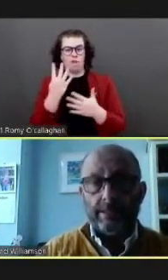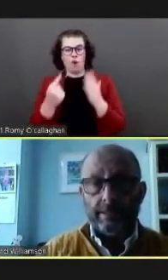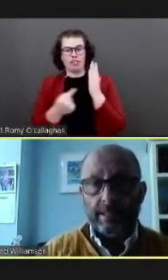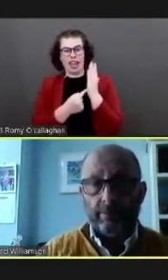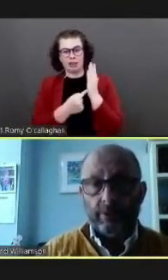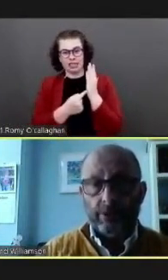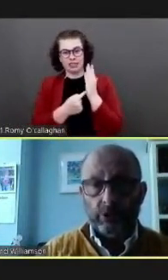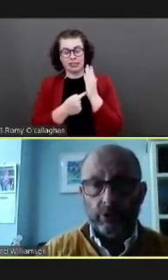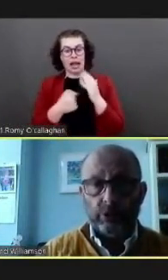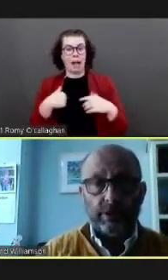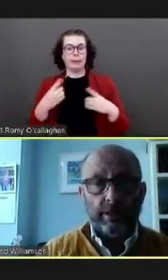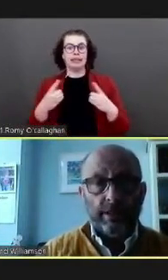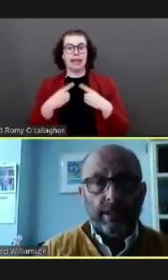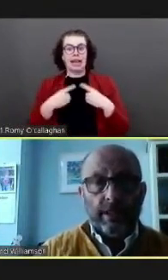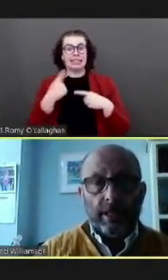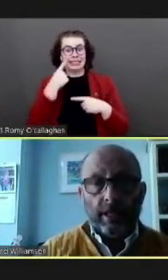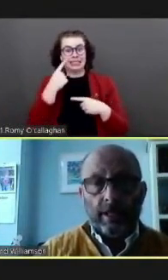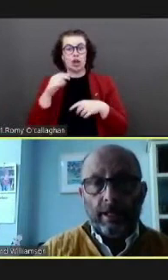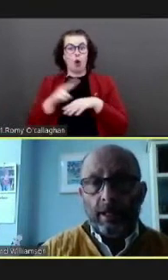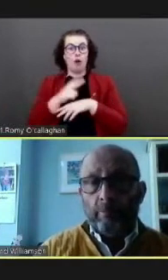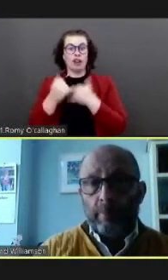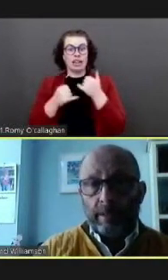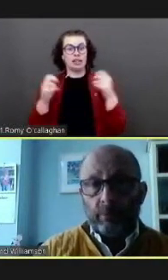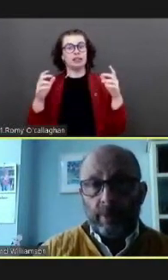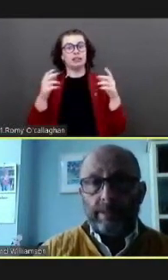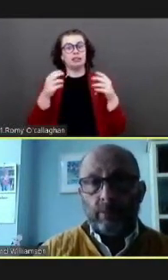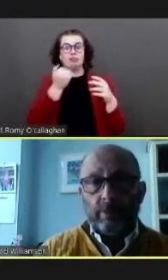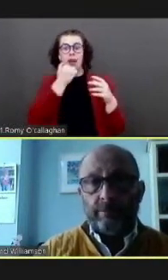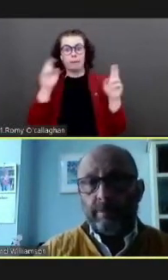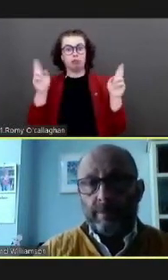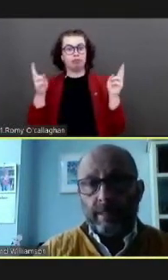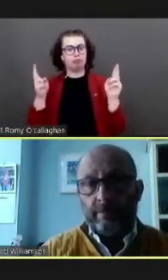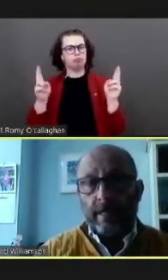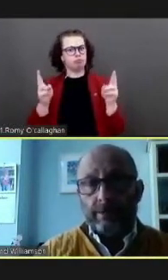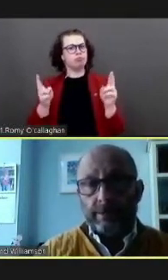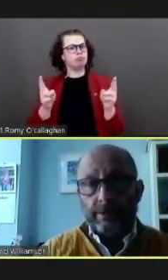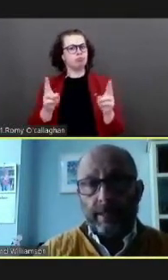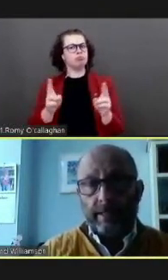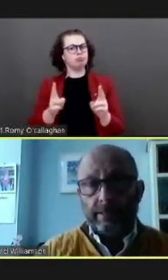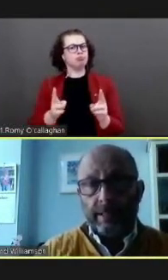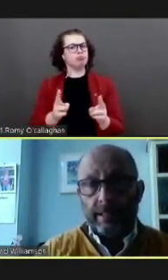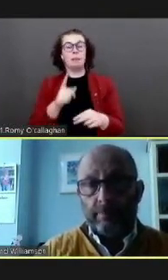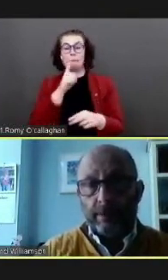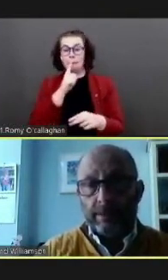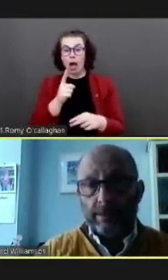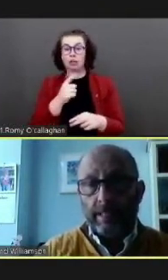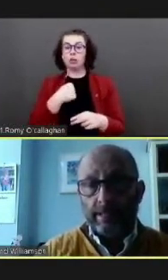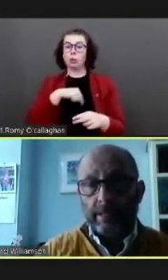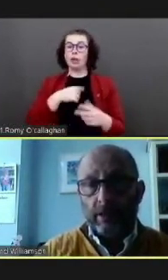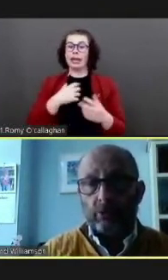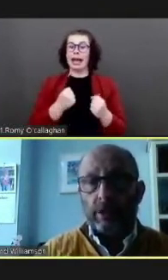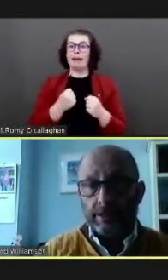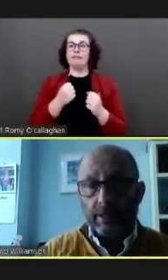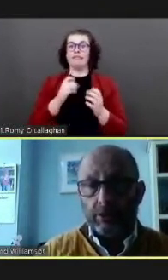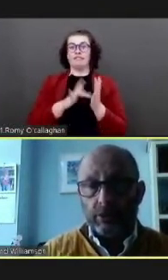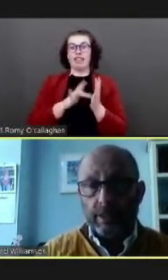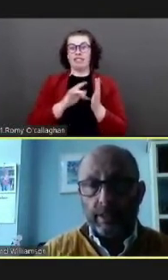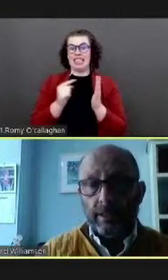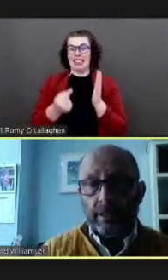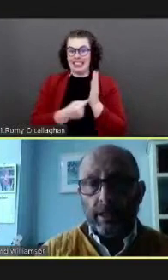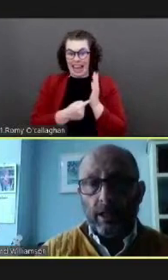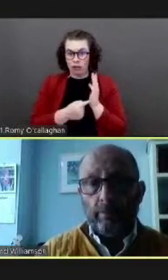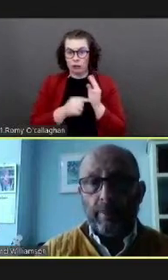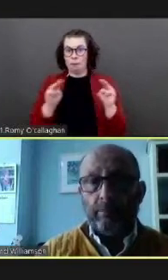always delighted to see it reduced. But we deal with 15,000 offenders in a community setting across the